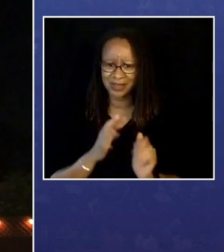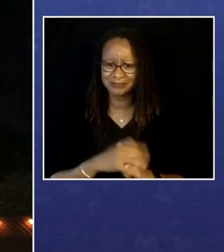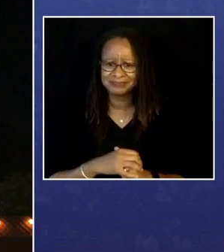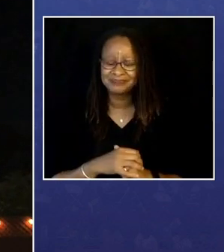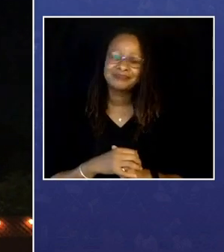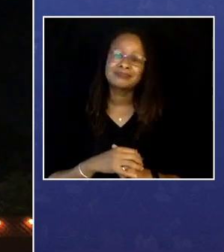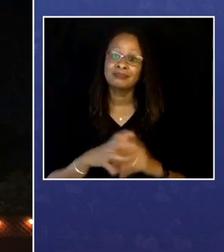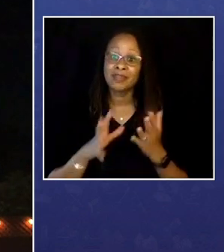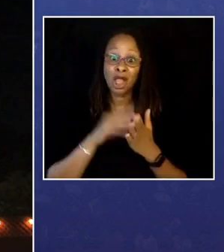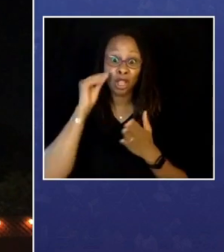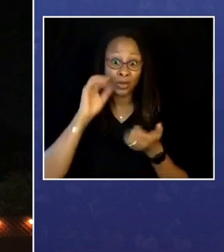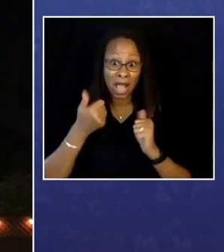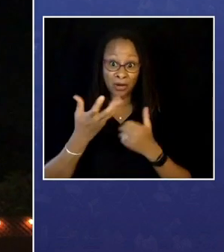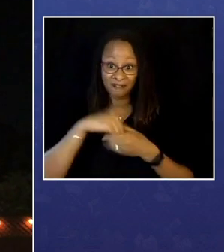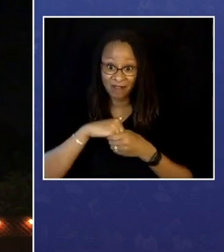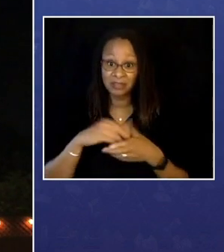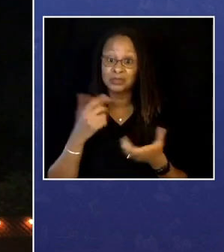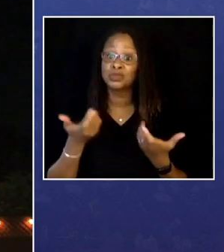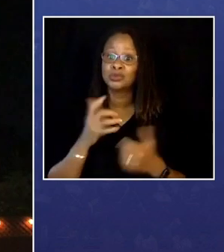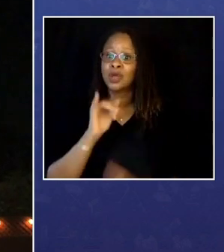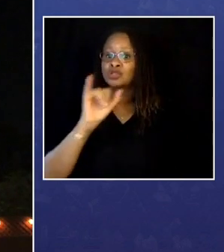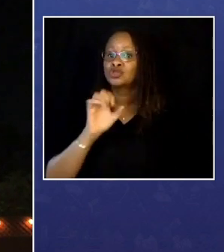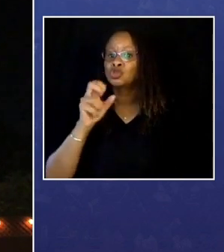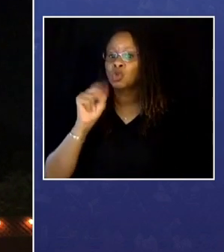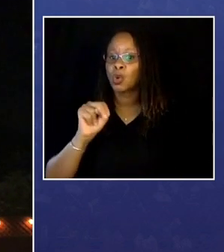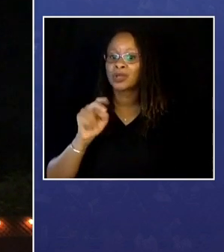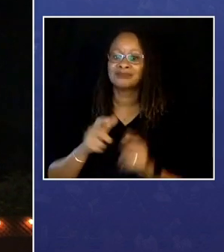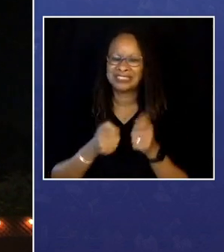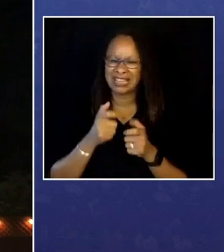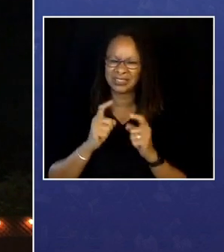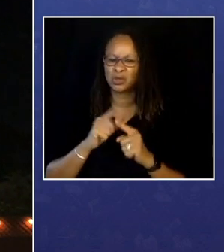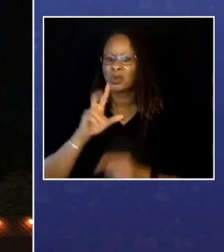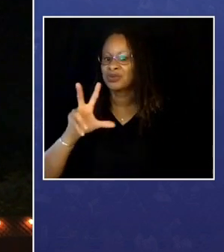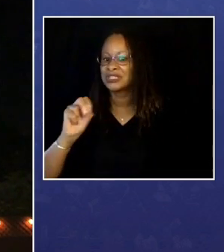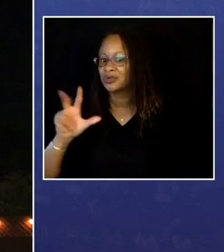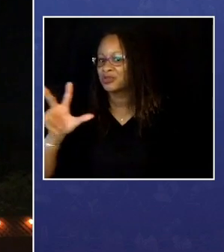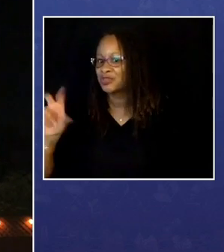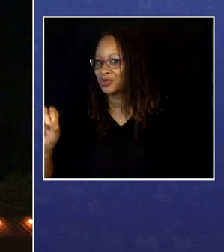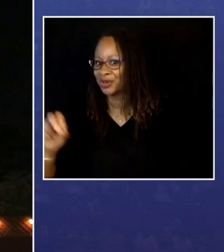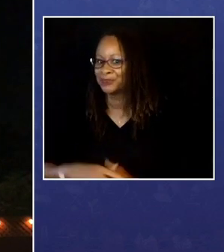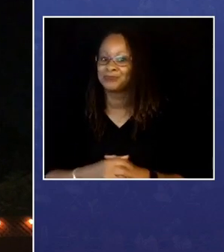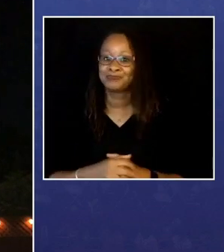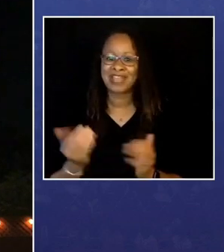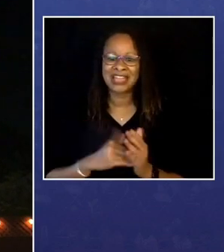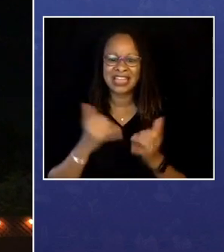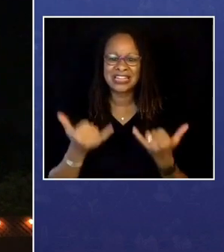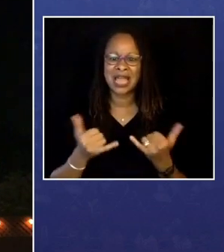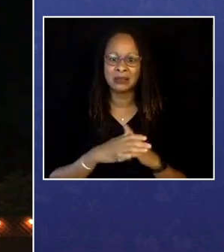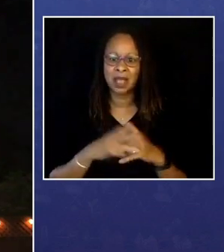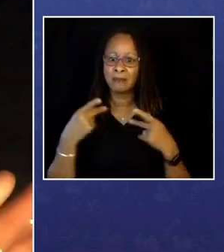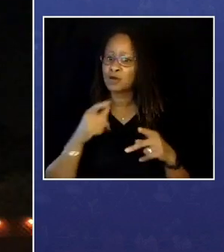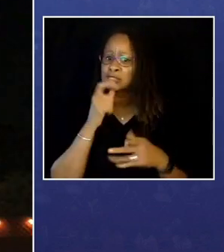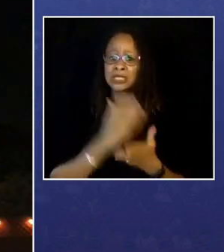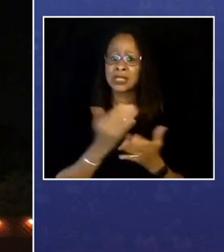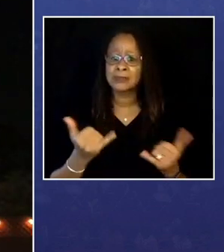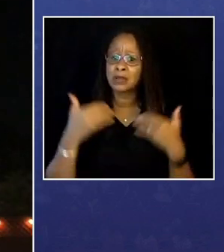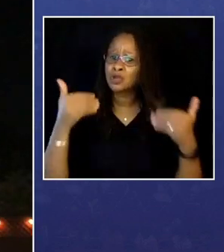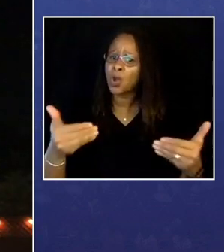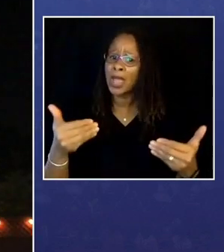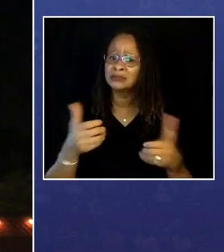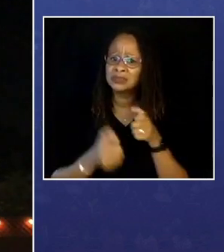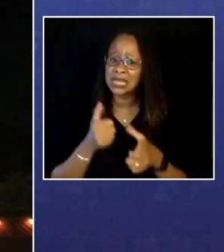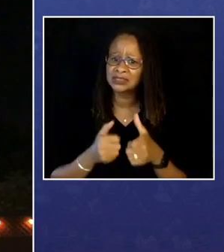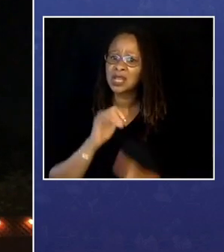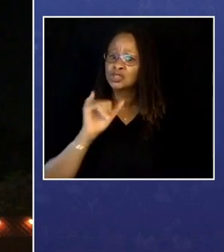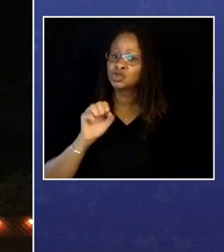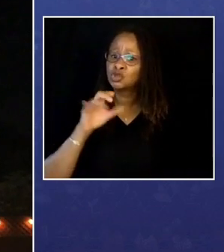choose. So to learn how you can get involved, text JOIN to 30330 right now. Go ahead. Party isn't going to stop right now. Just go